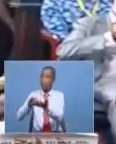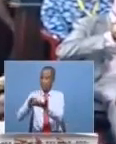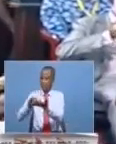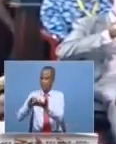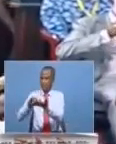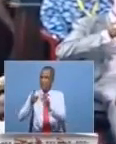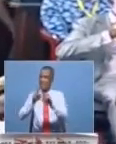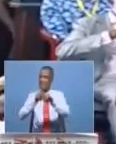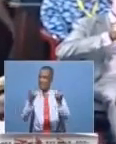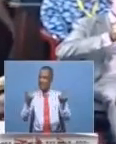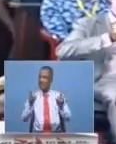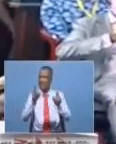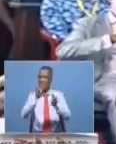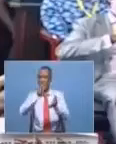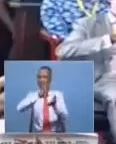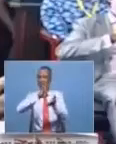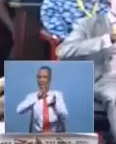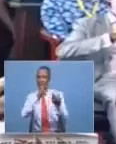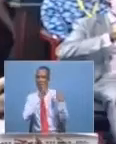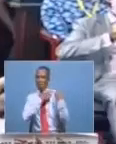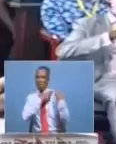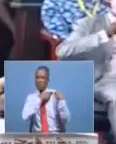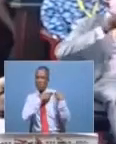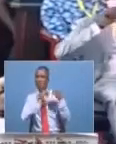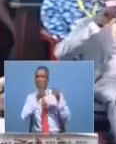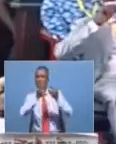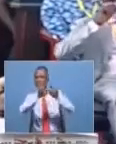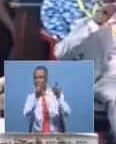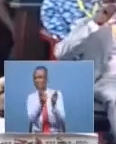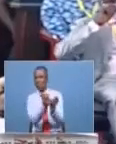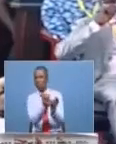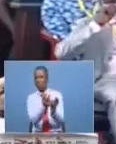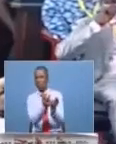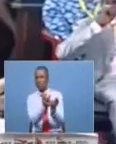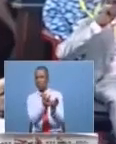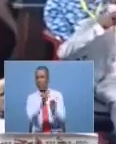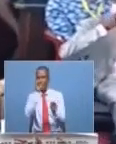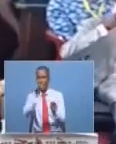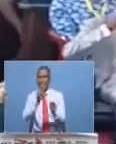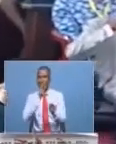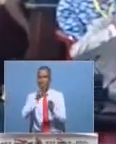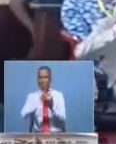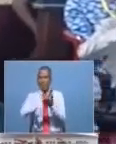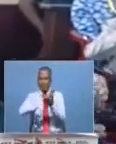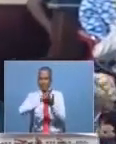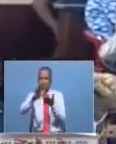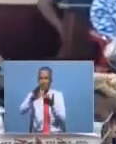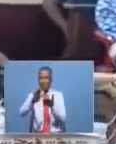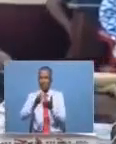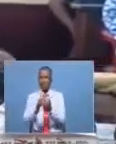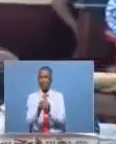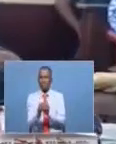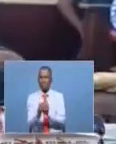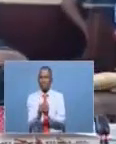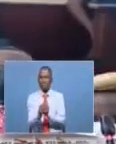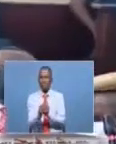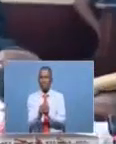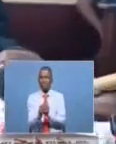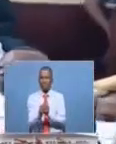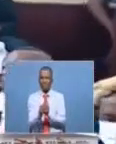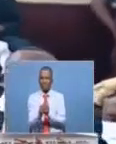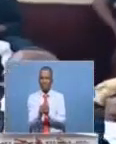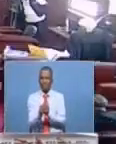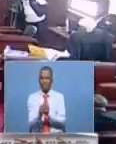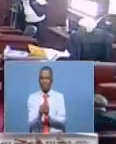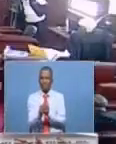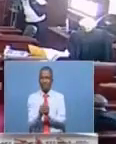And some of the authorities that your lordship cited are in fact very clear on that distinction between the role